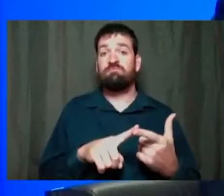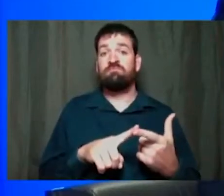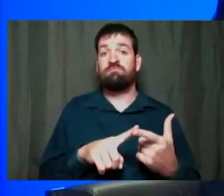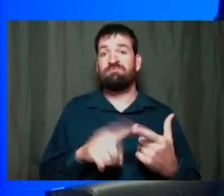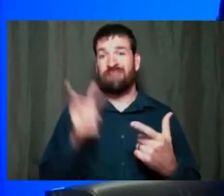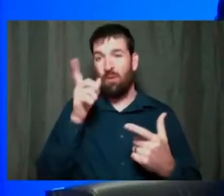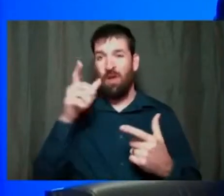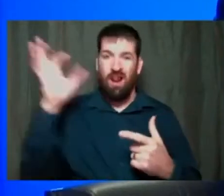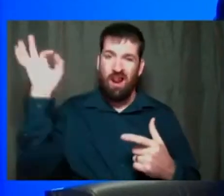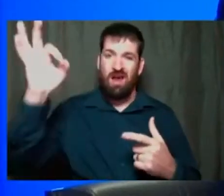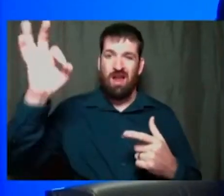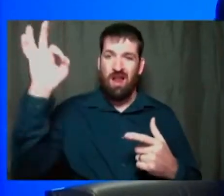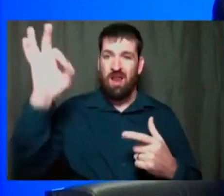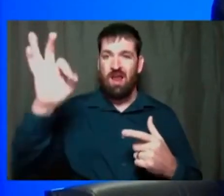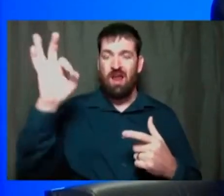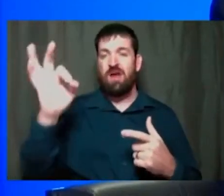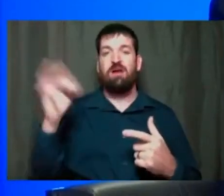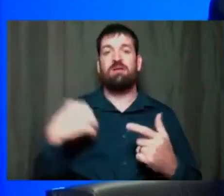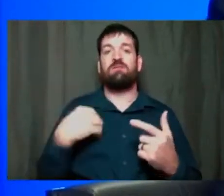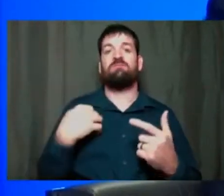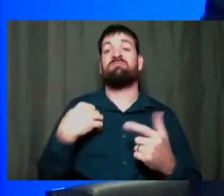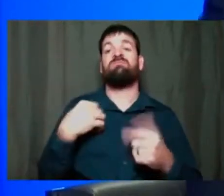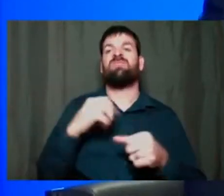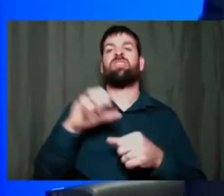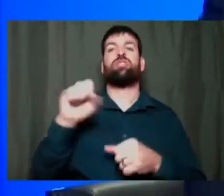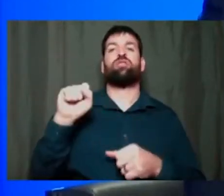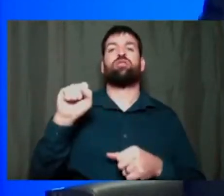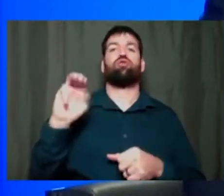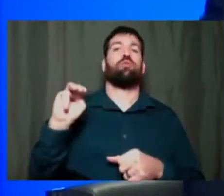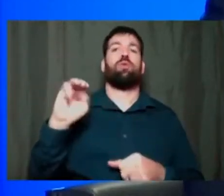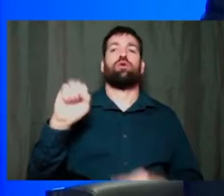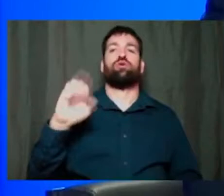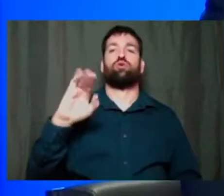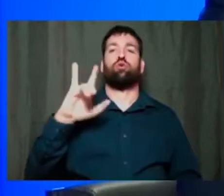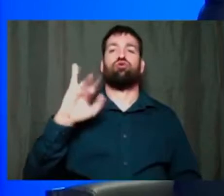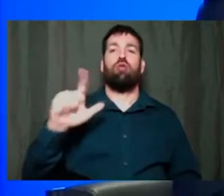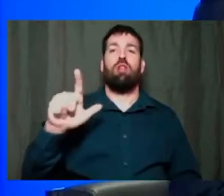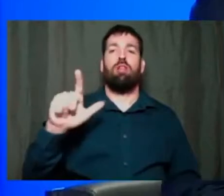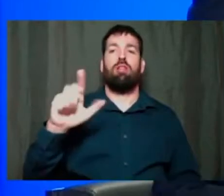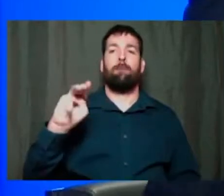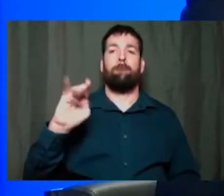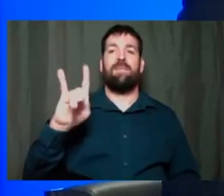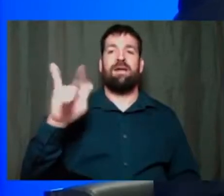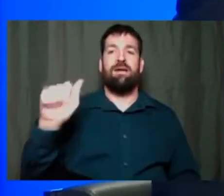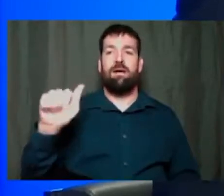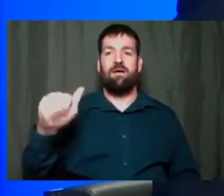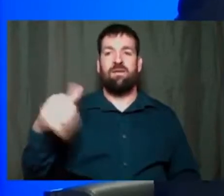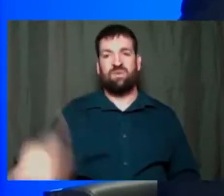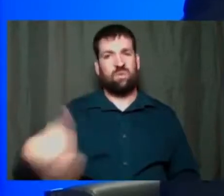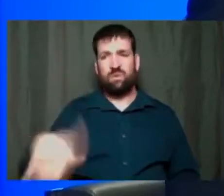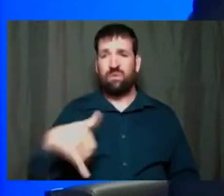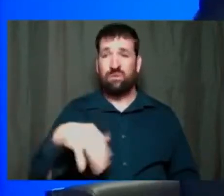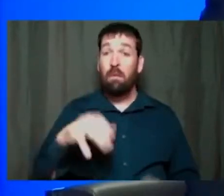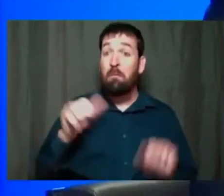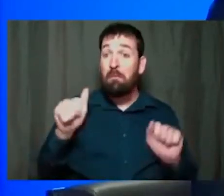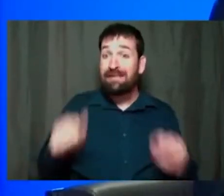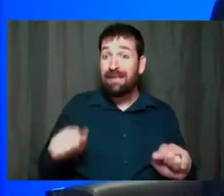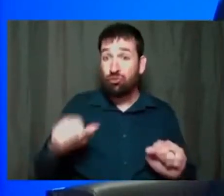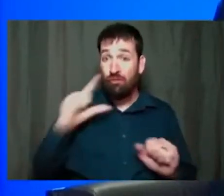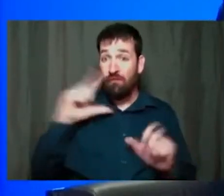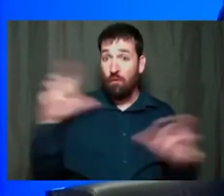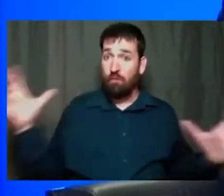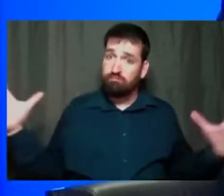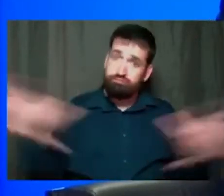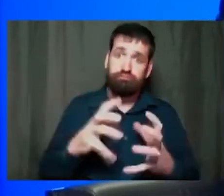do, looking at the influence of social media. This has an immense potential to bring people together, but unfortunately, it has